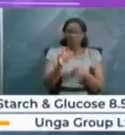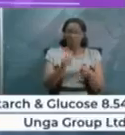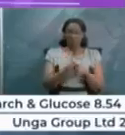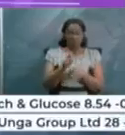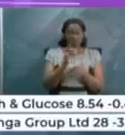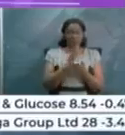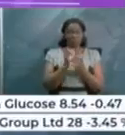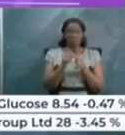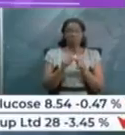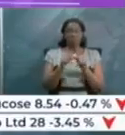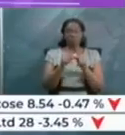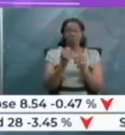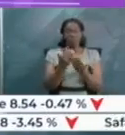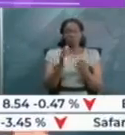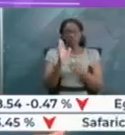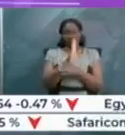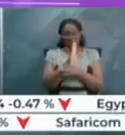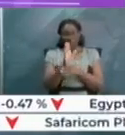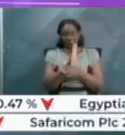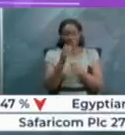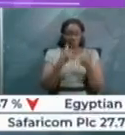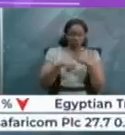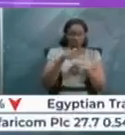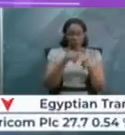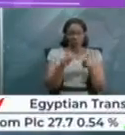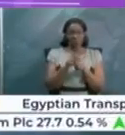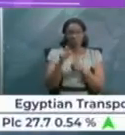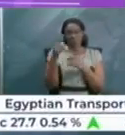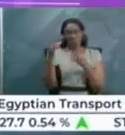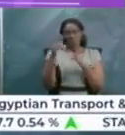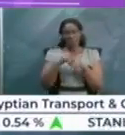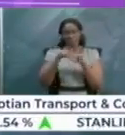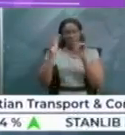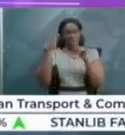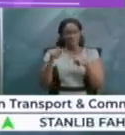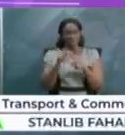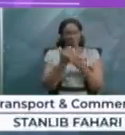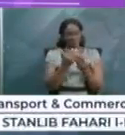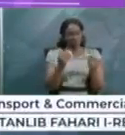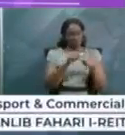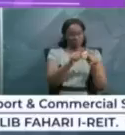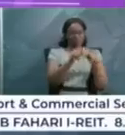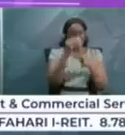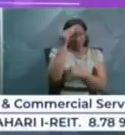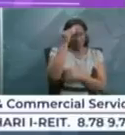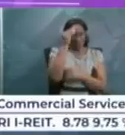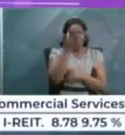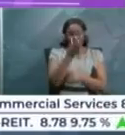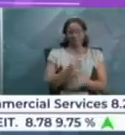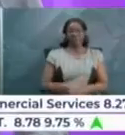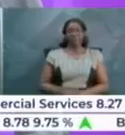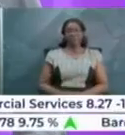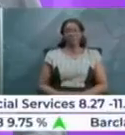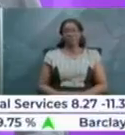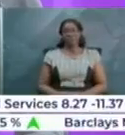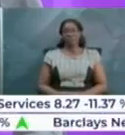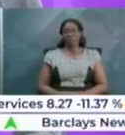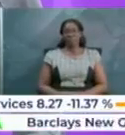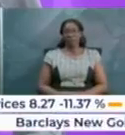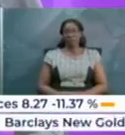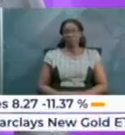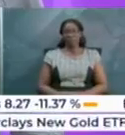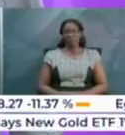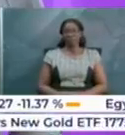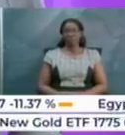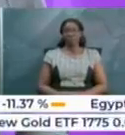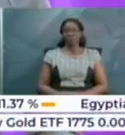to keep them occupied and gives you a moment to have some free time yourself, so your kids can actually study in their house. Yeah. So let's even make it better. Actually,